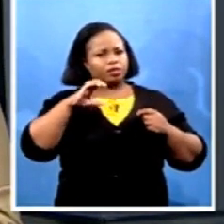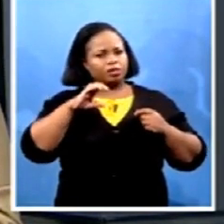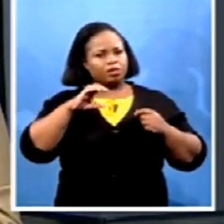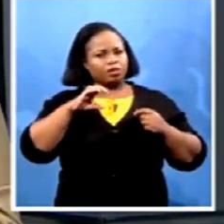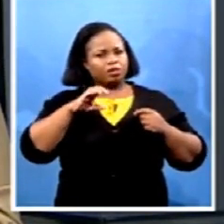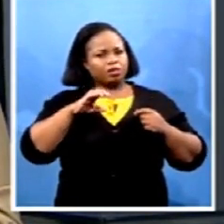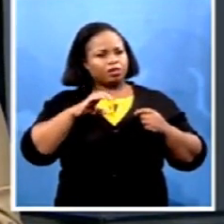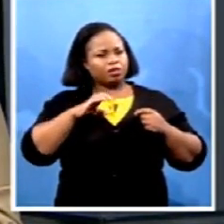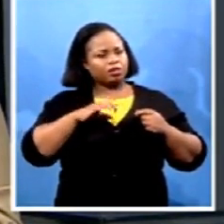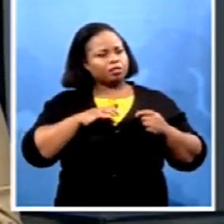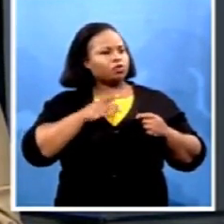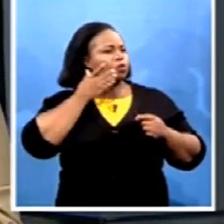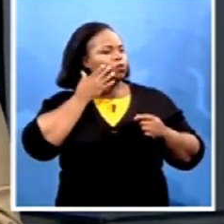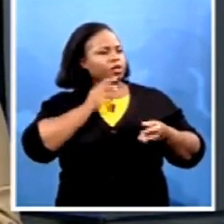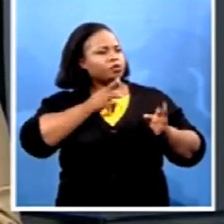Look,